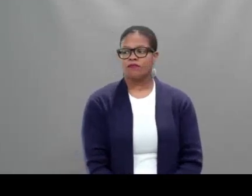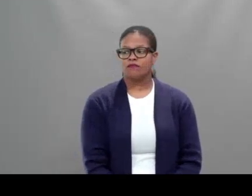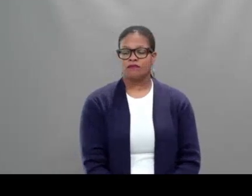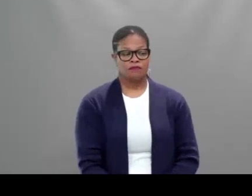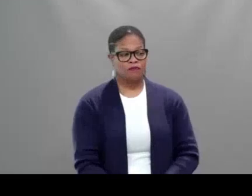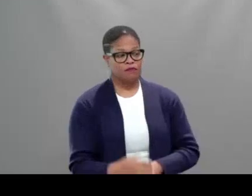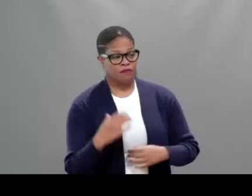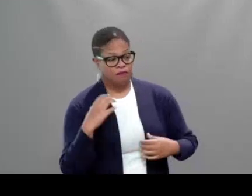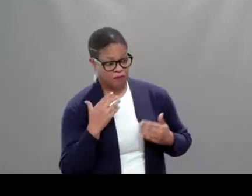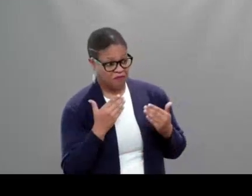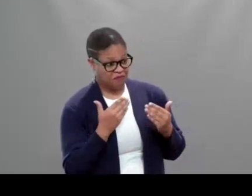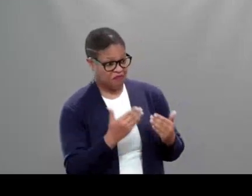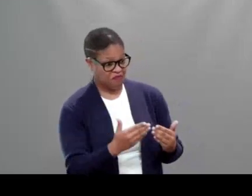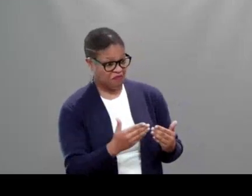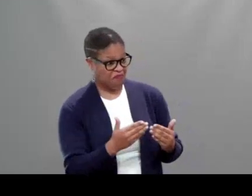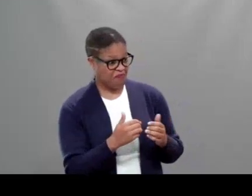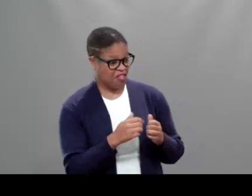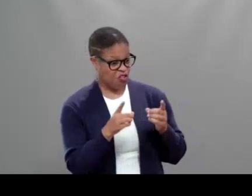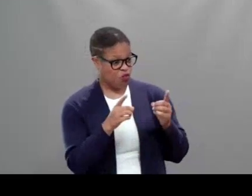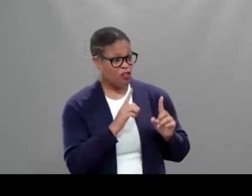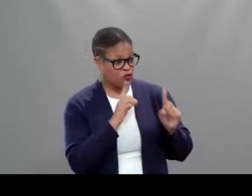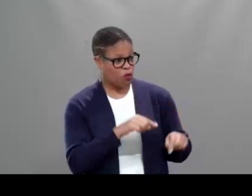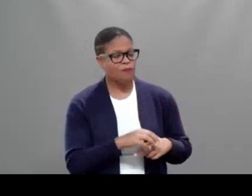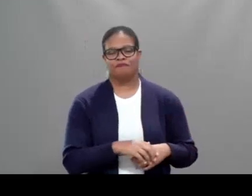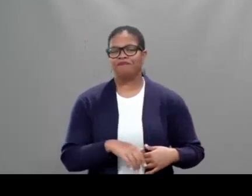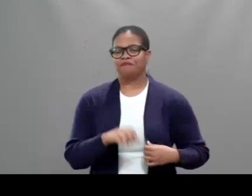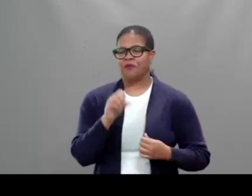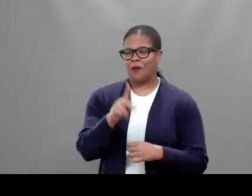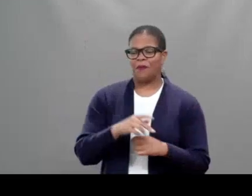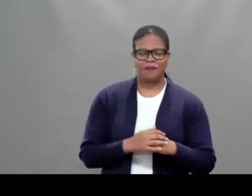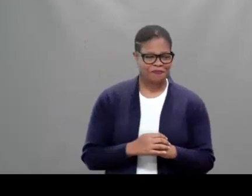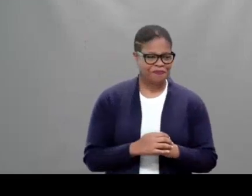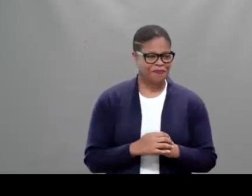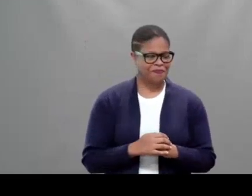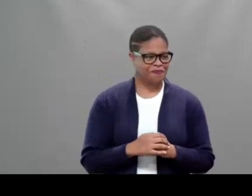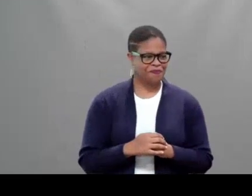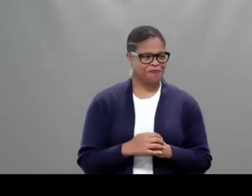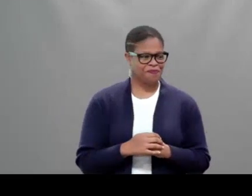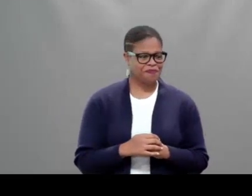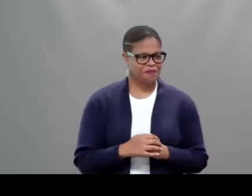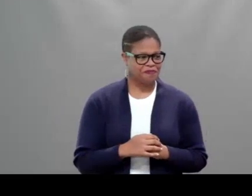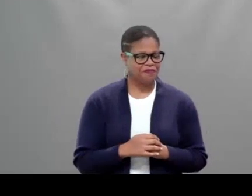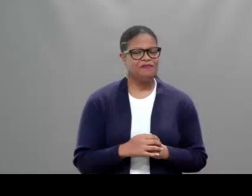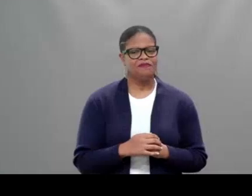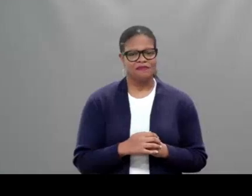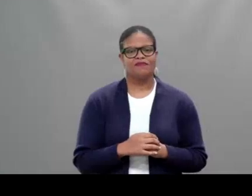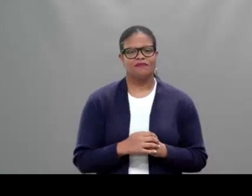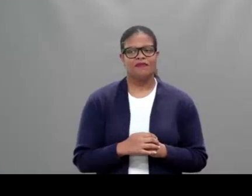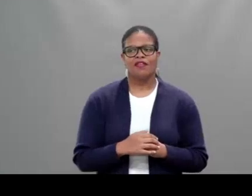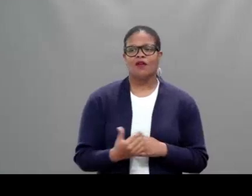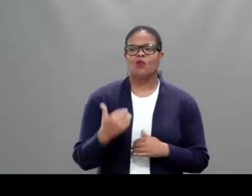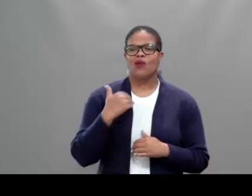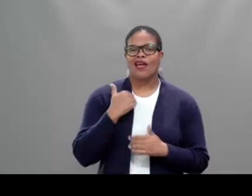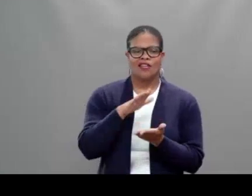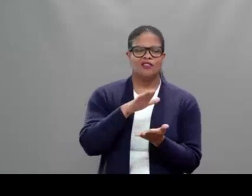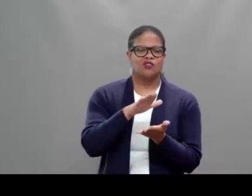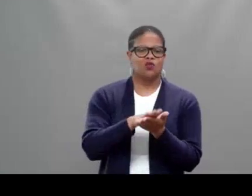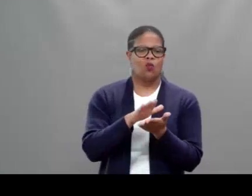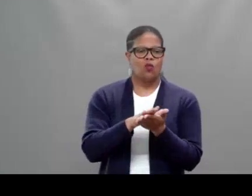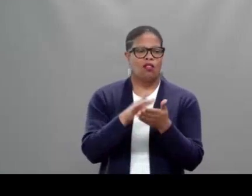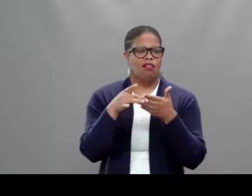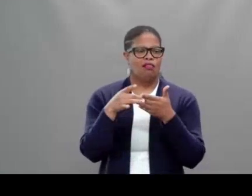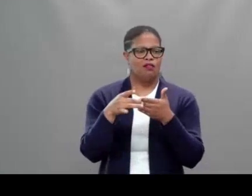Move on to the director's report. Okay, so we have a school leadership